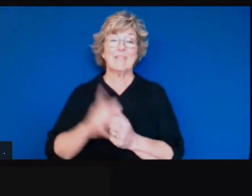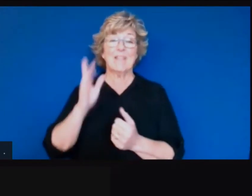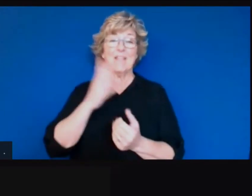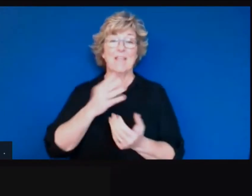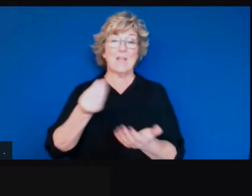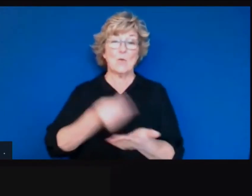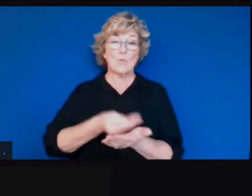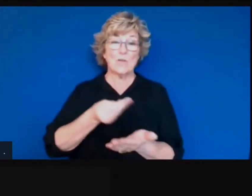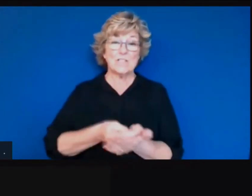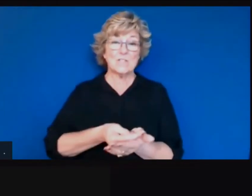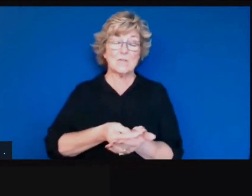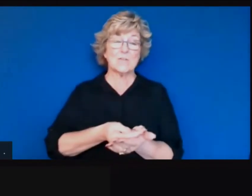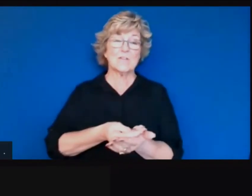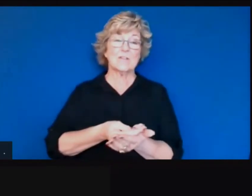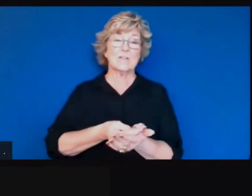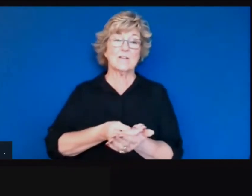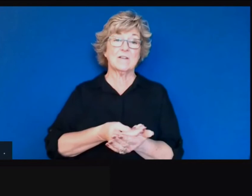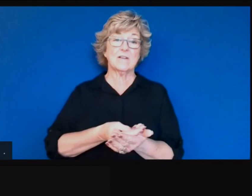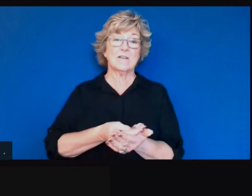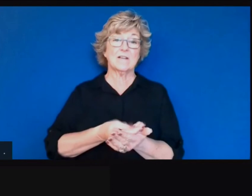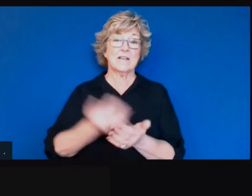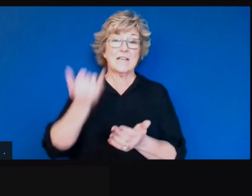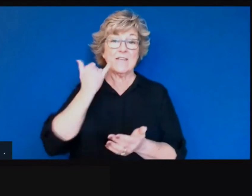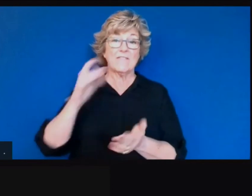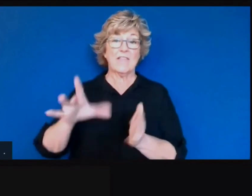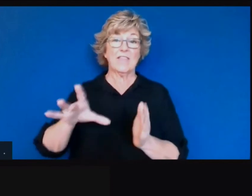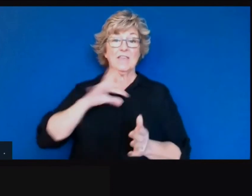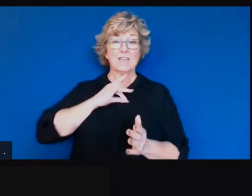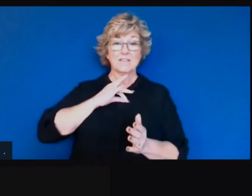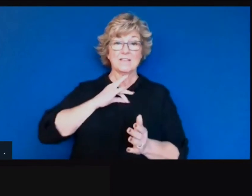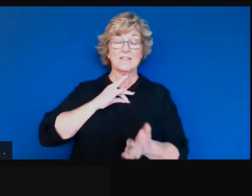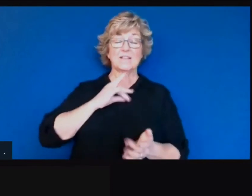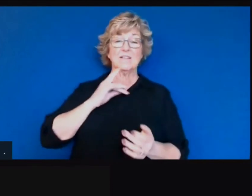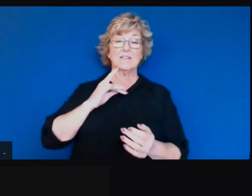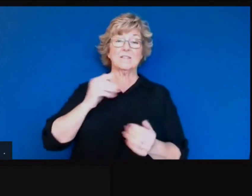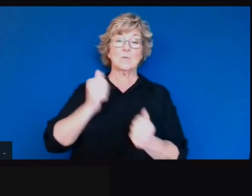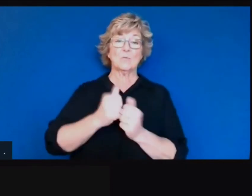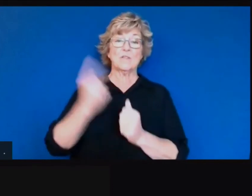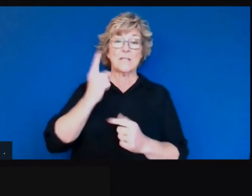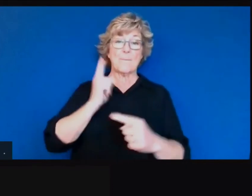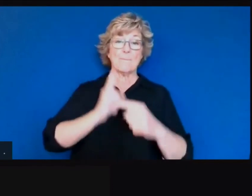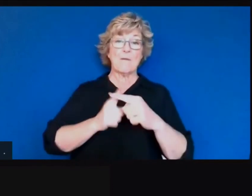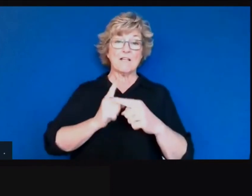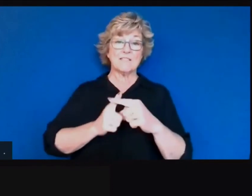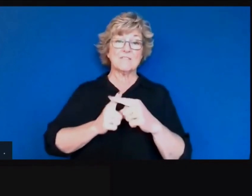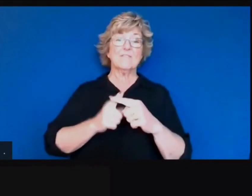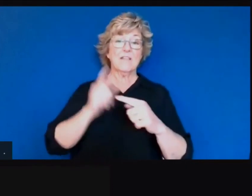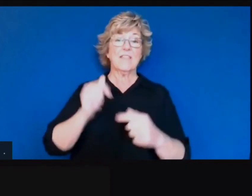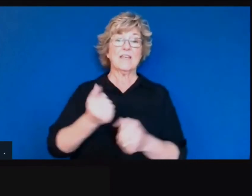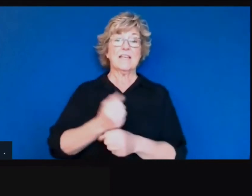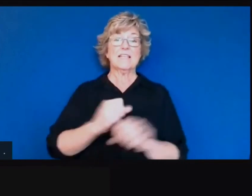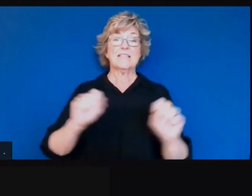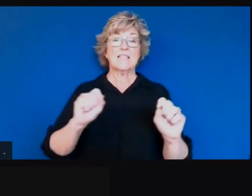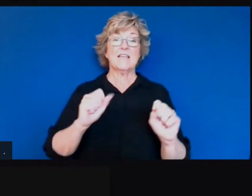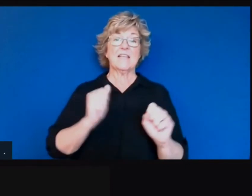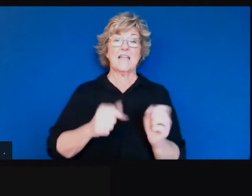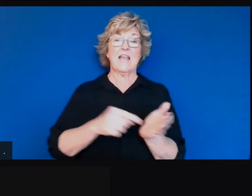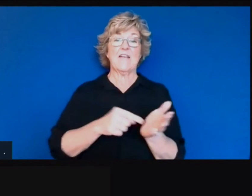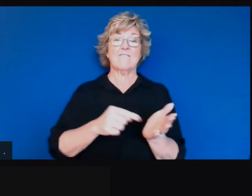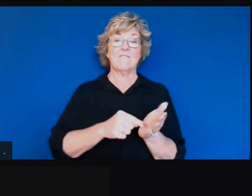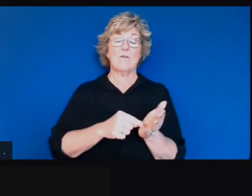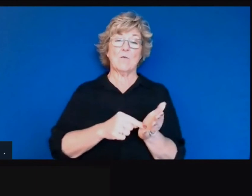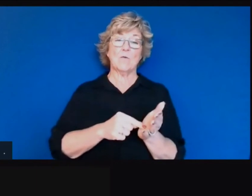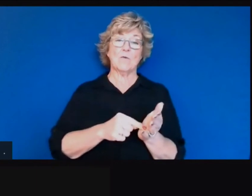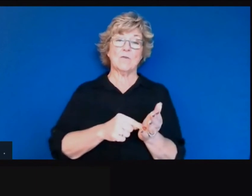resources if indeed they have come into contact with someone that tested positive, so they can do so safely and can afford to do so as well,